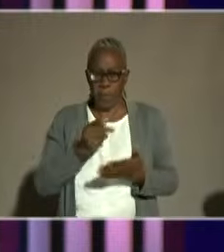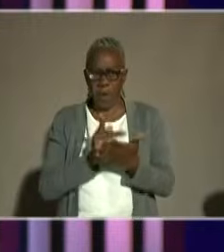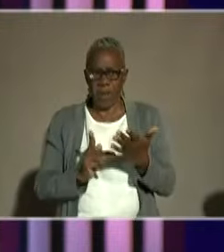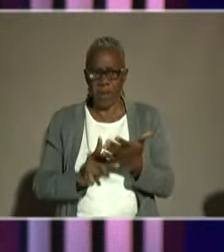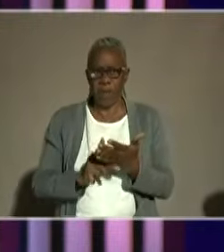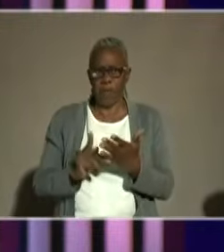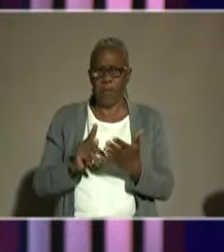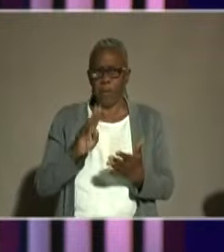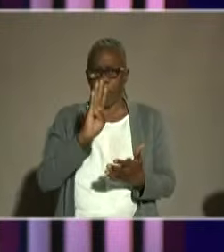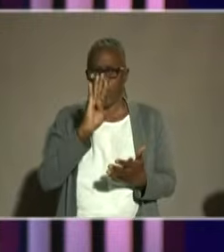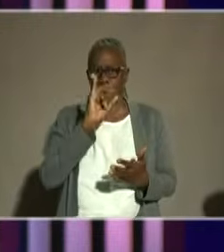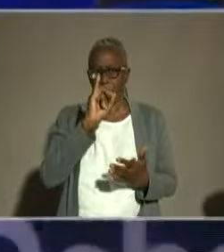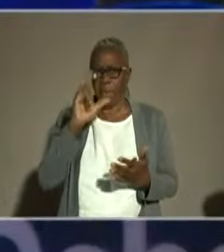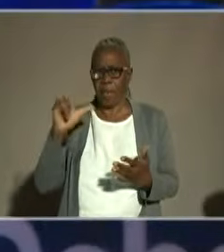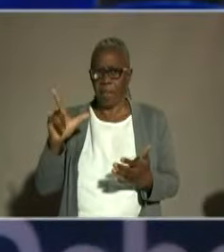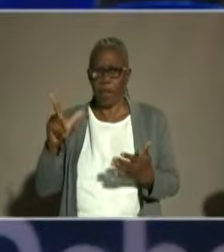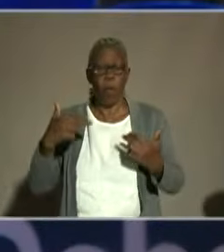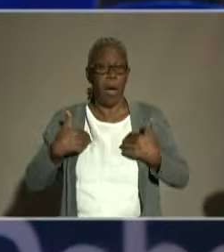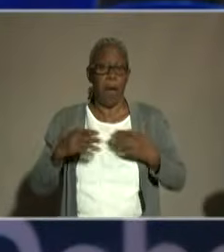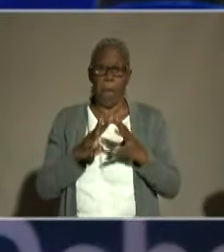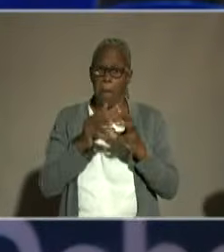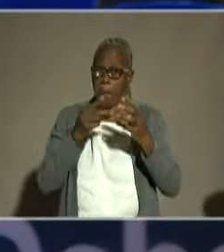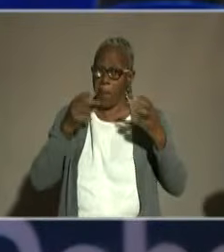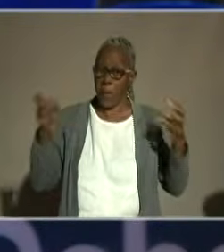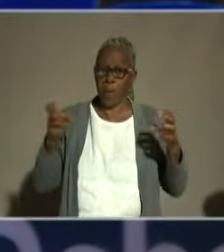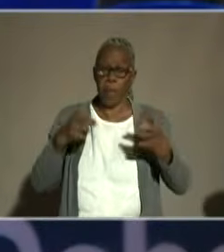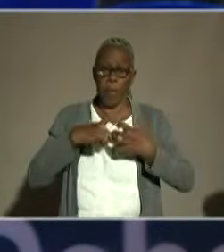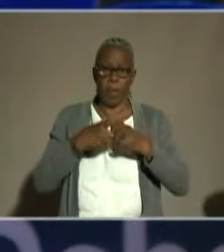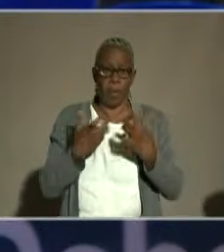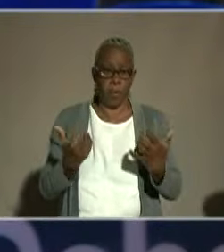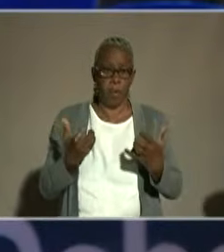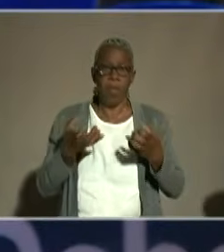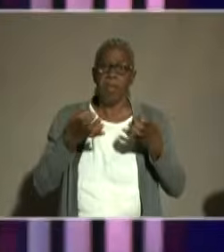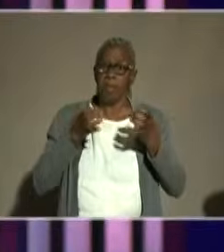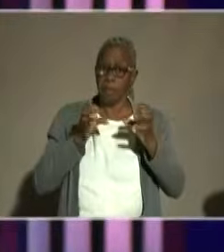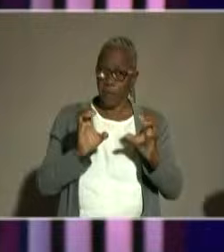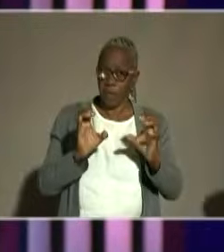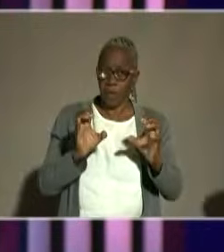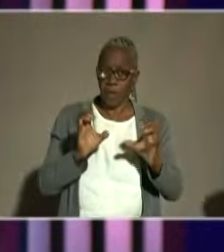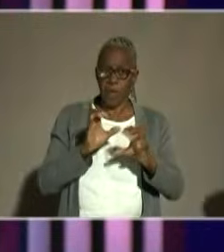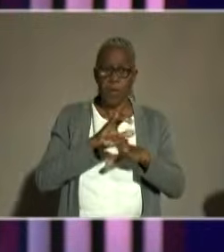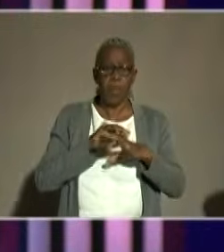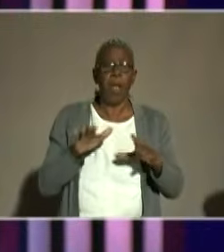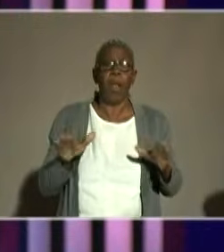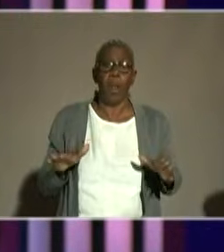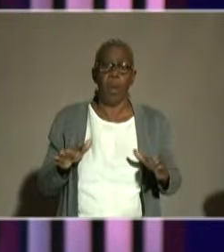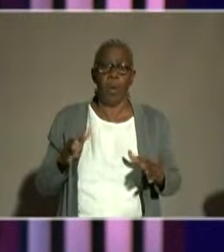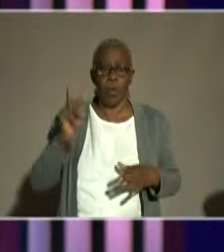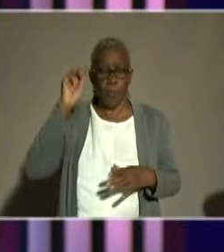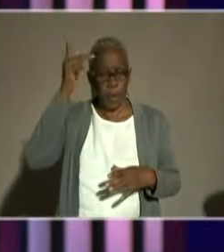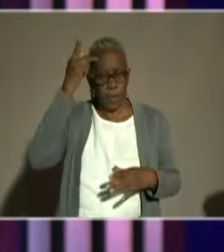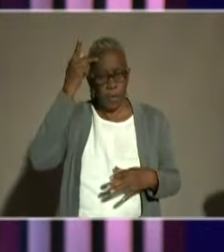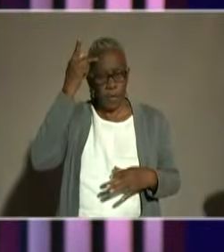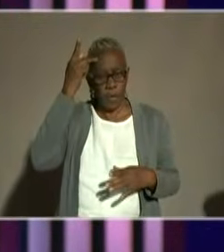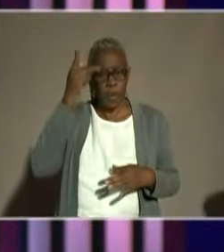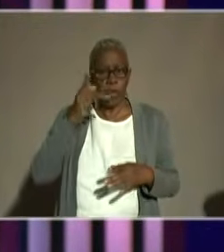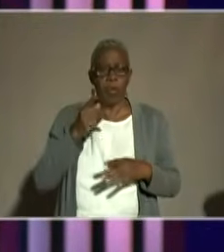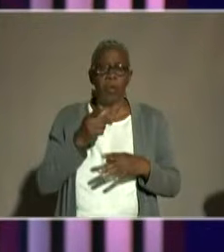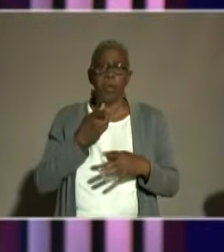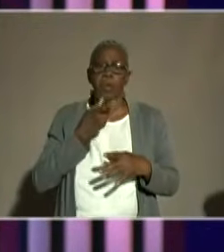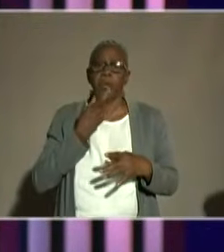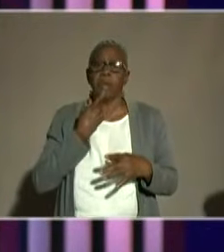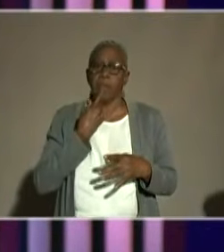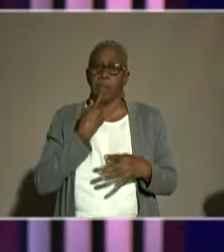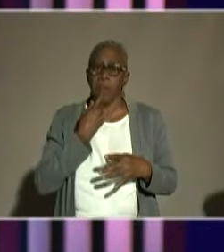big problems with. In particular, the fact that effectively it will allow the Prime Minister to appoint the President,